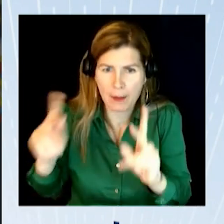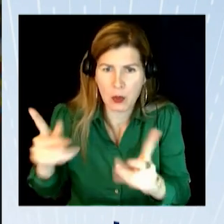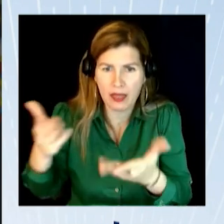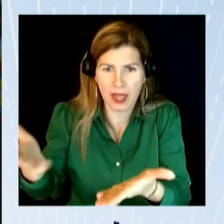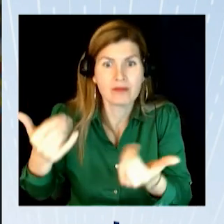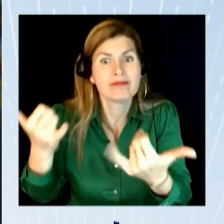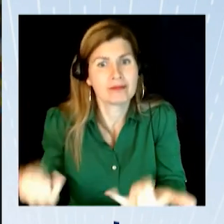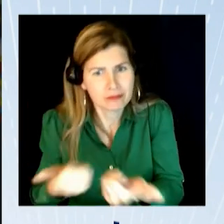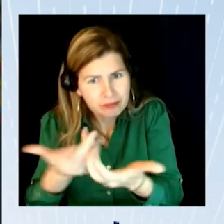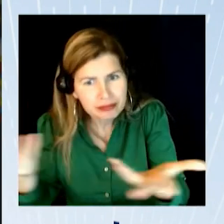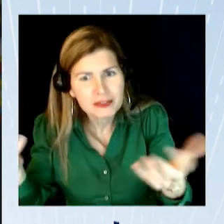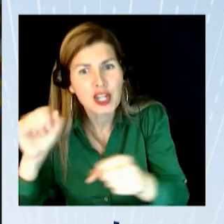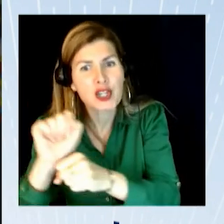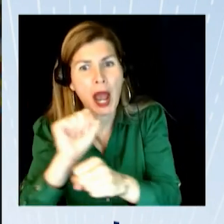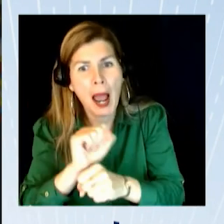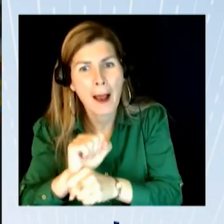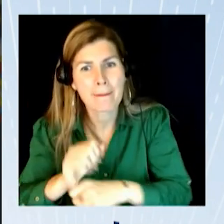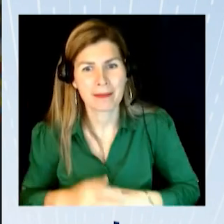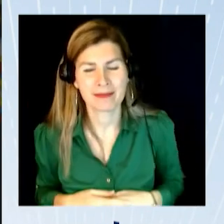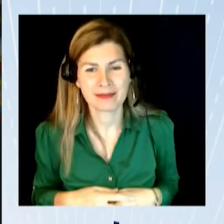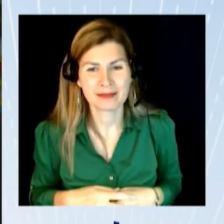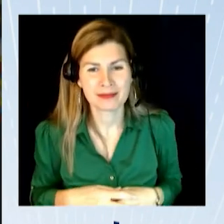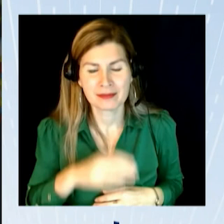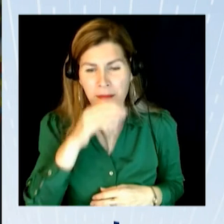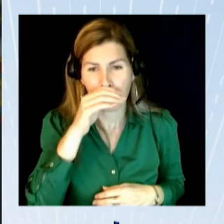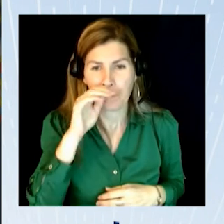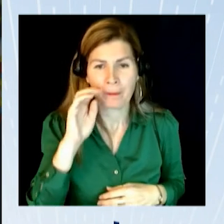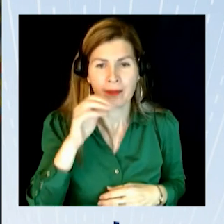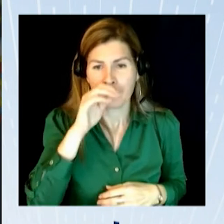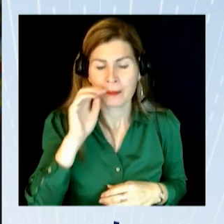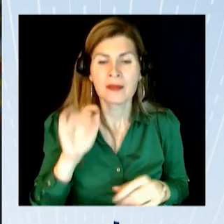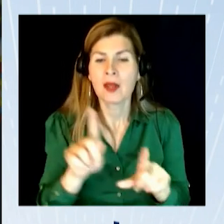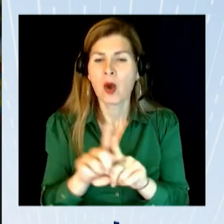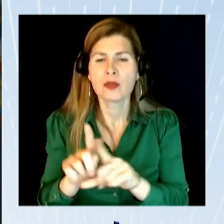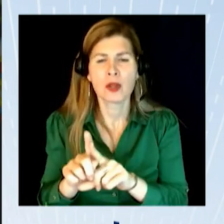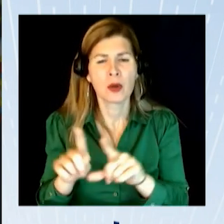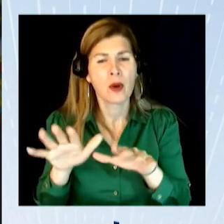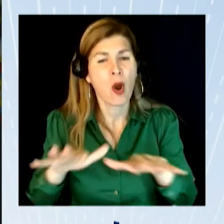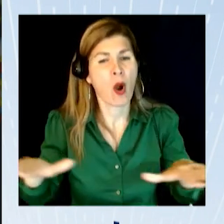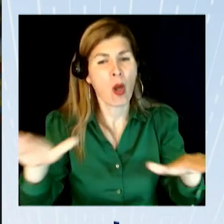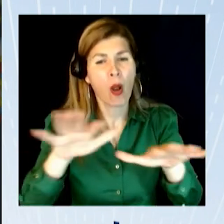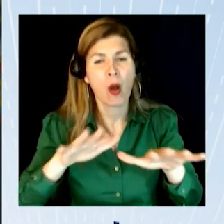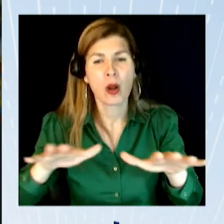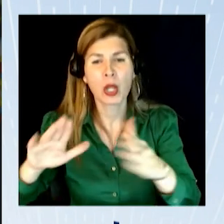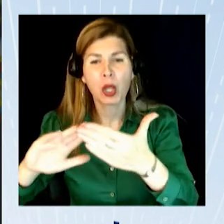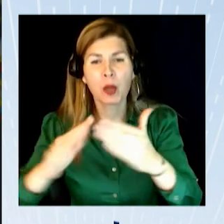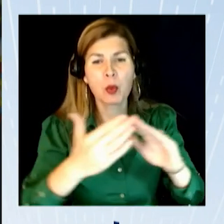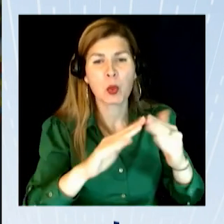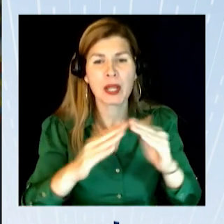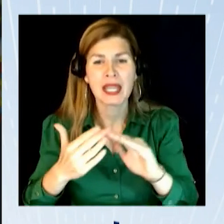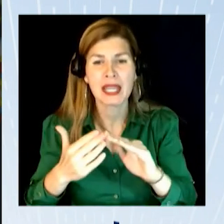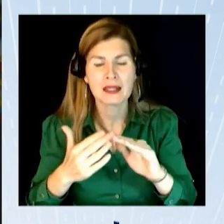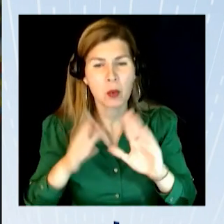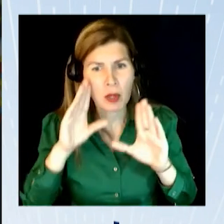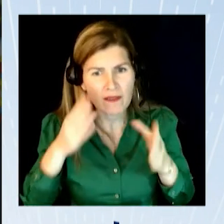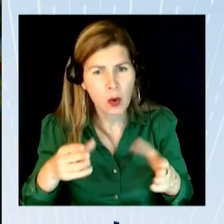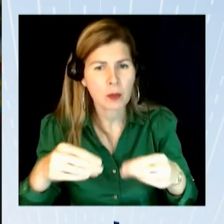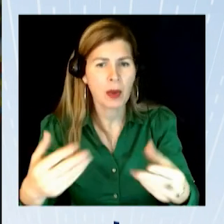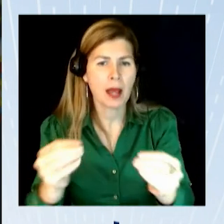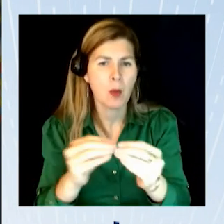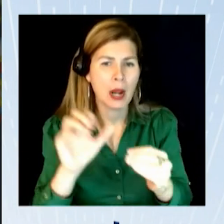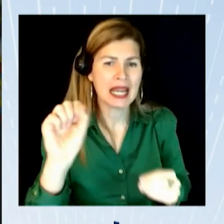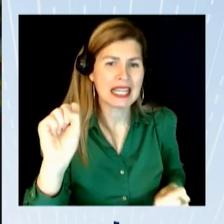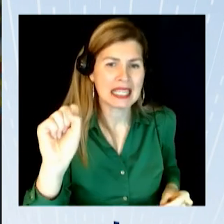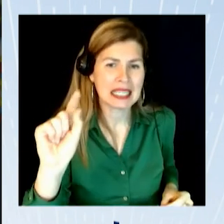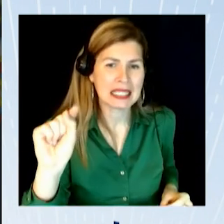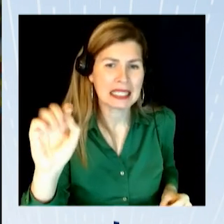brilliant. We're also changing the curriculum in the surrounding communities, focusing on more STEM opportunities, because if you light that